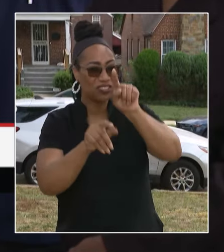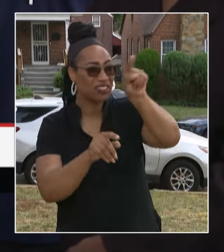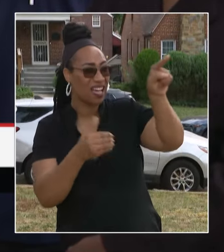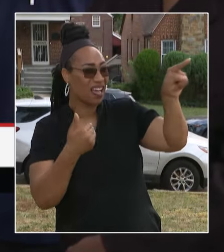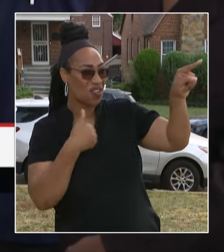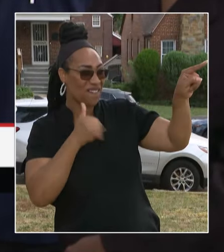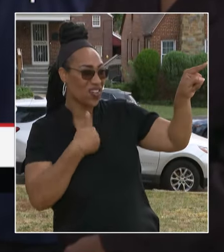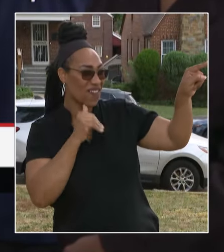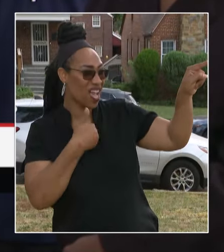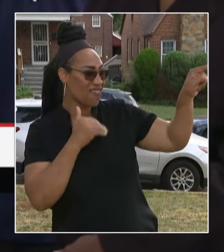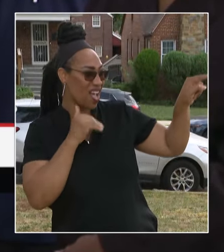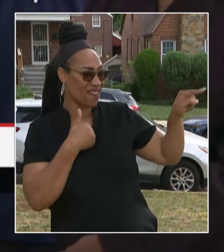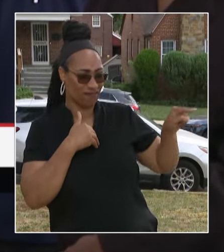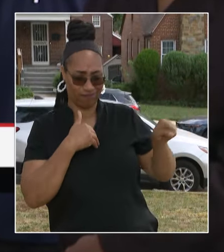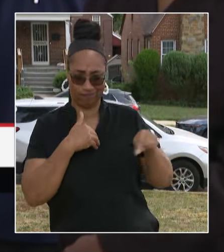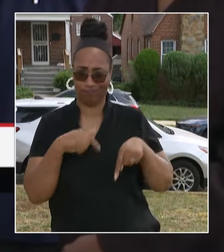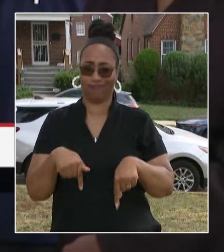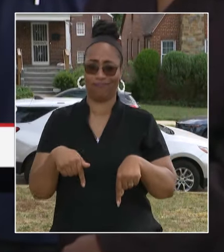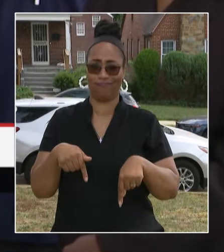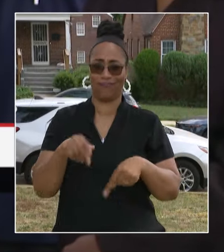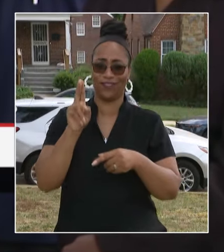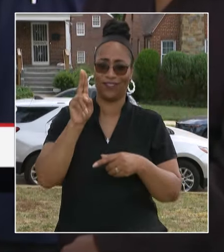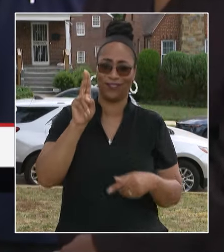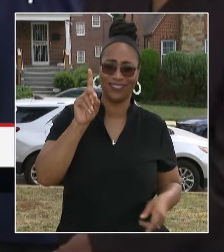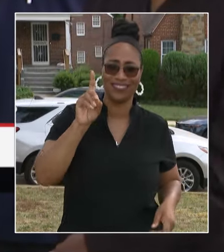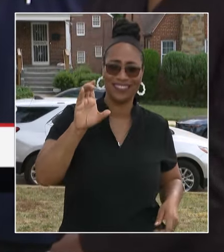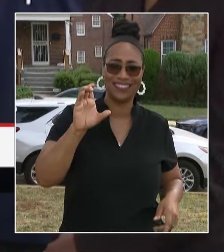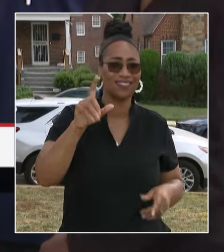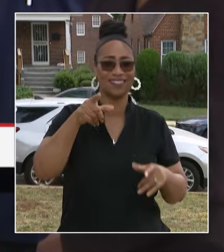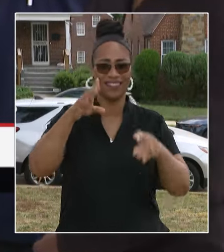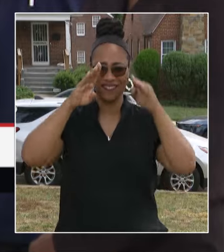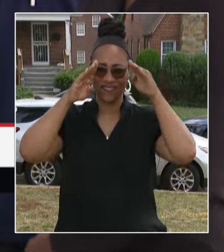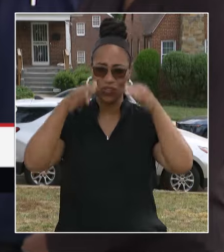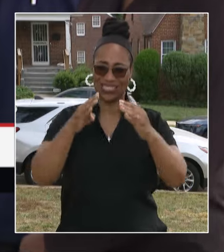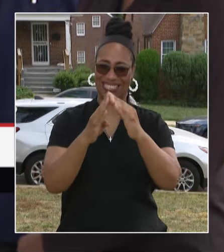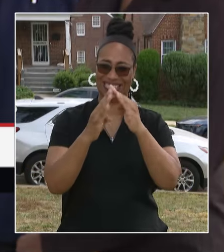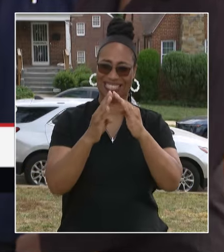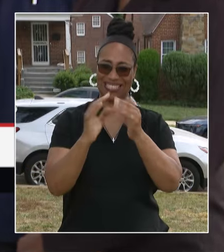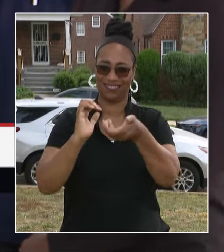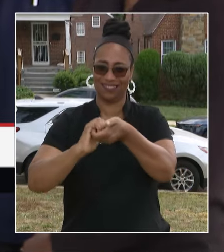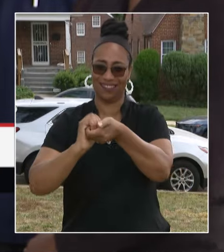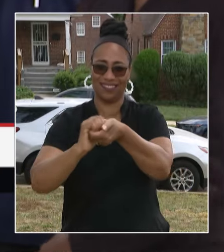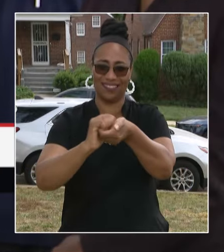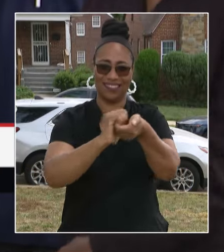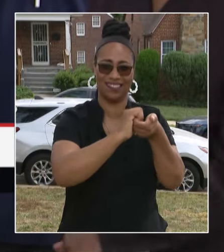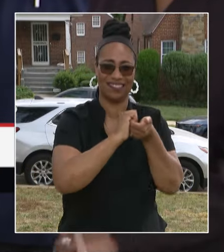communities, on minority communities. I'd like to acknowledge the university president, Dr. Eddington, my boss.